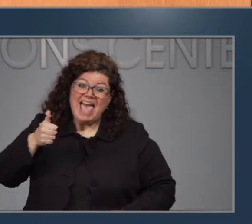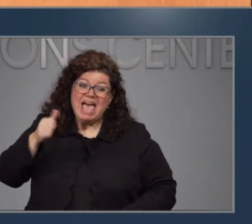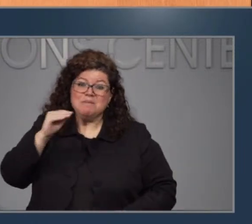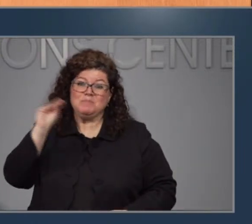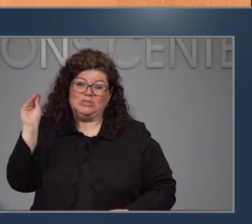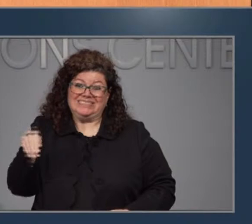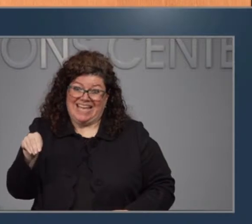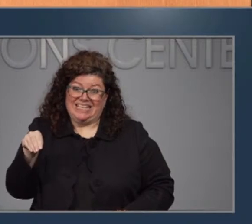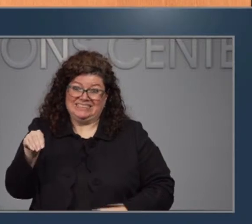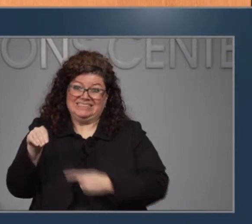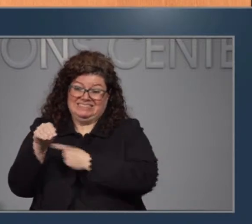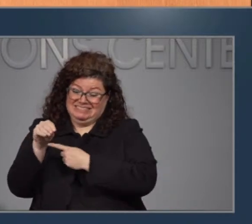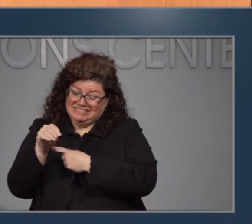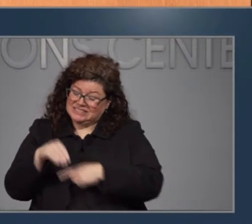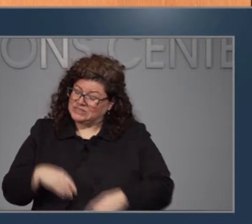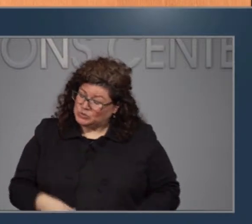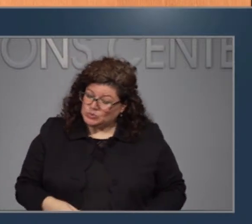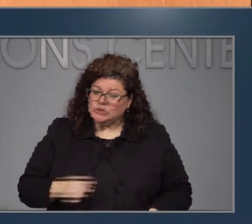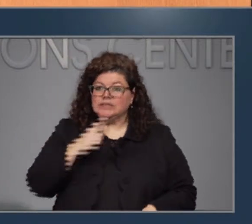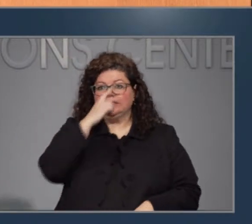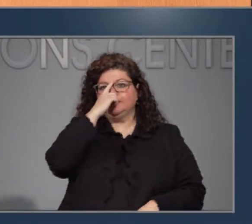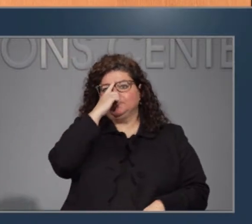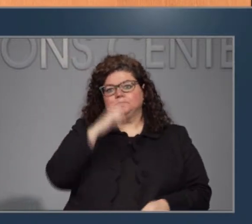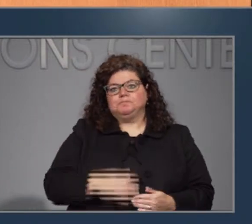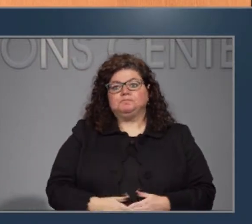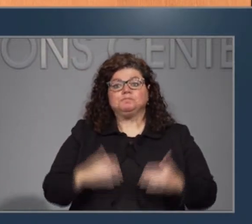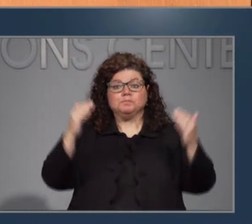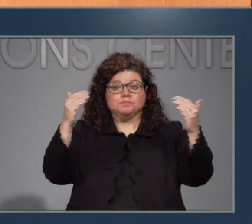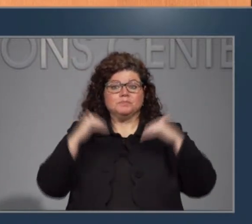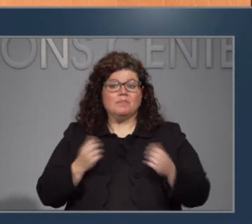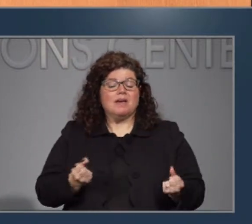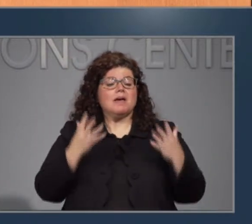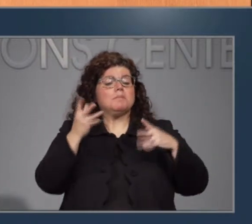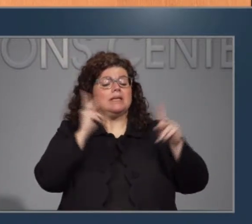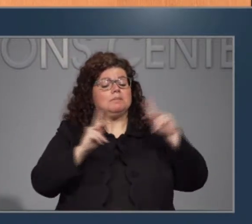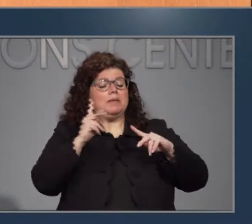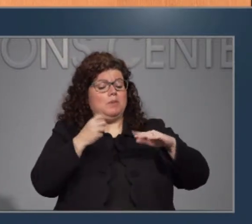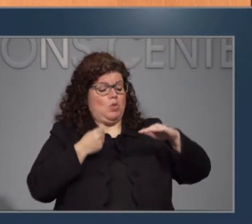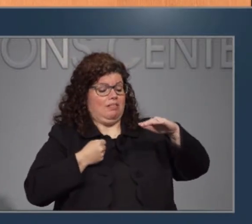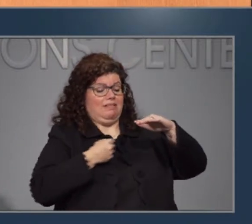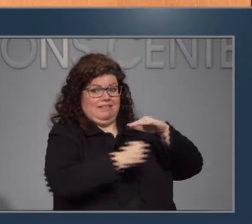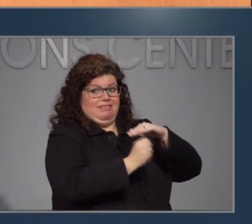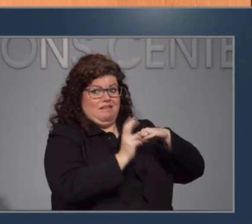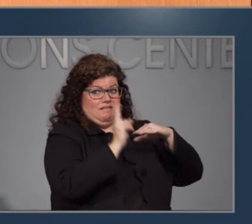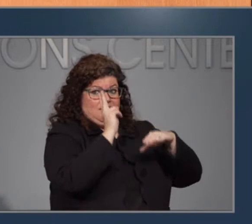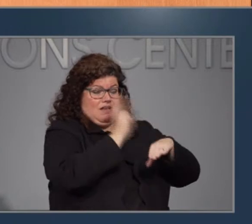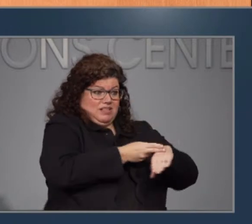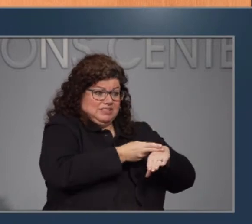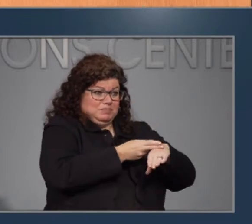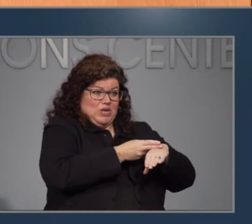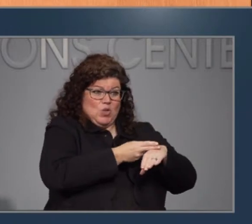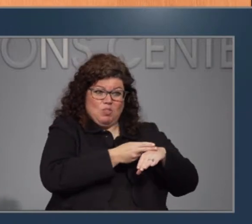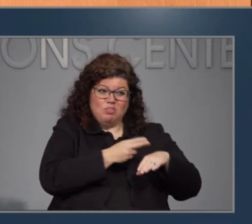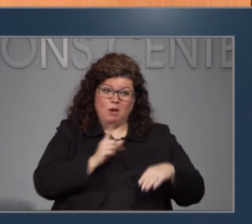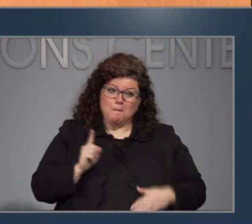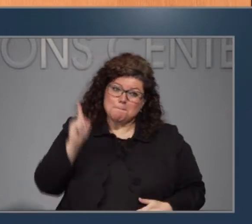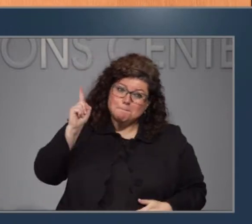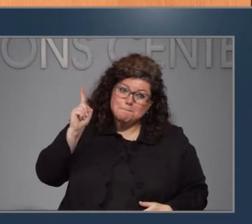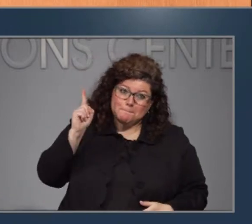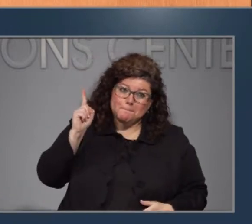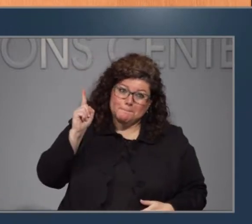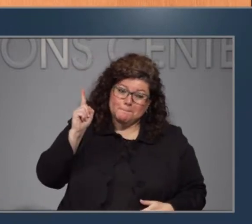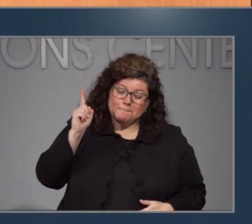day-over-day hospitalizations. Again, the yellow line shows that North Carolina's trajectory of hospitalizations is